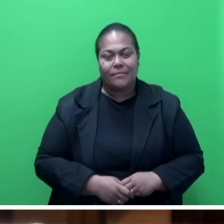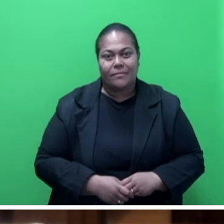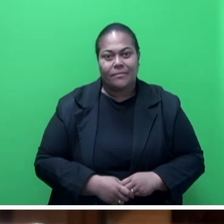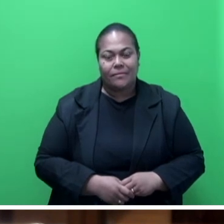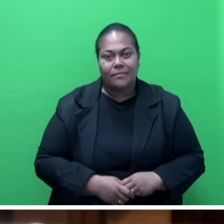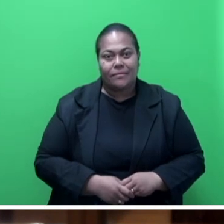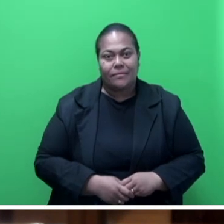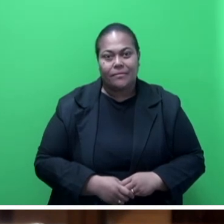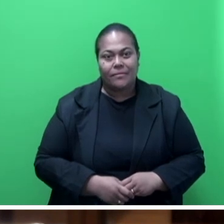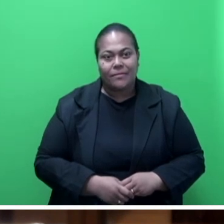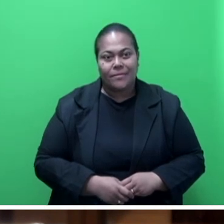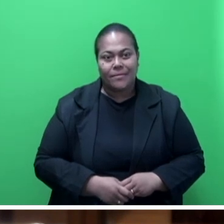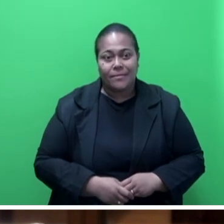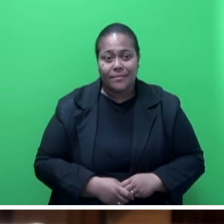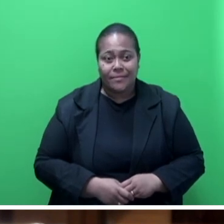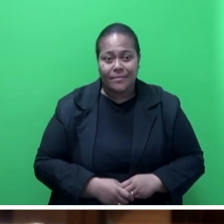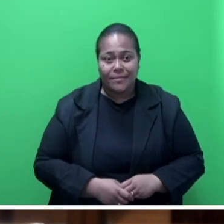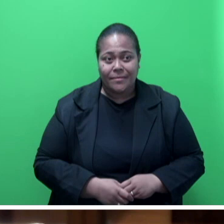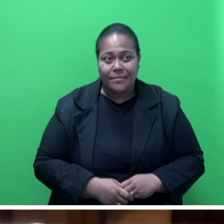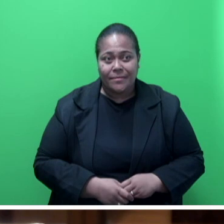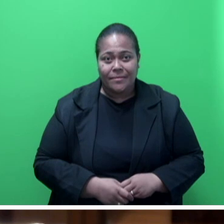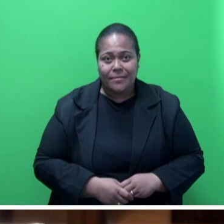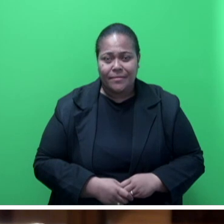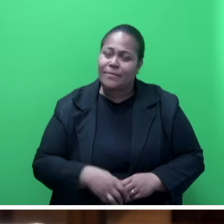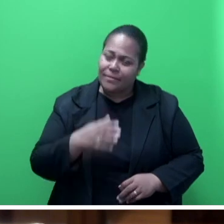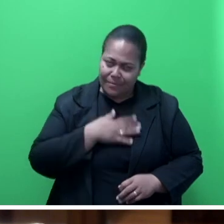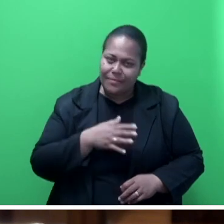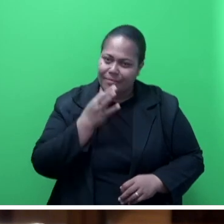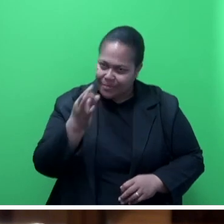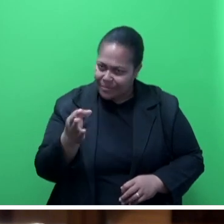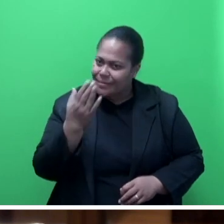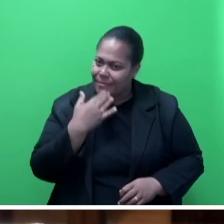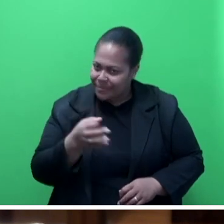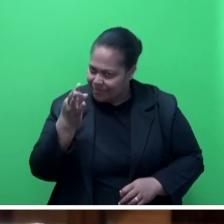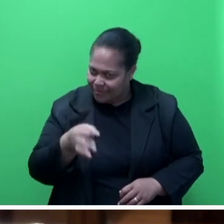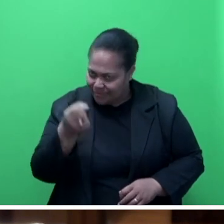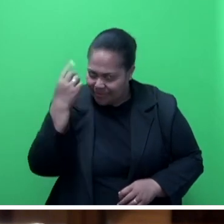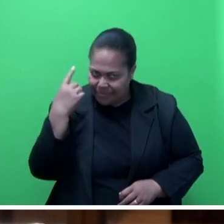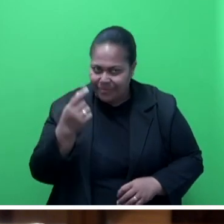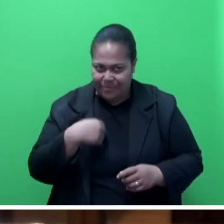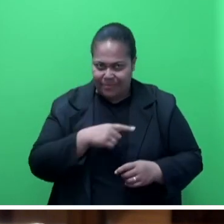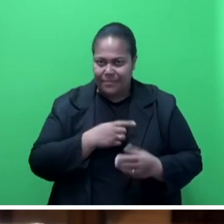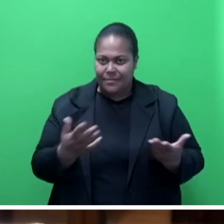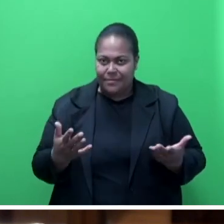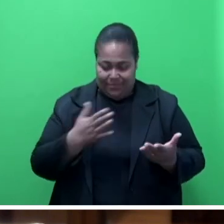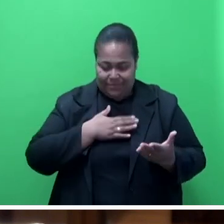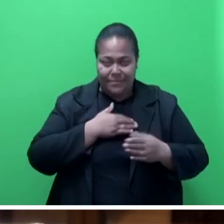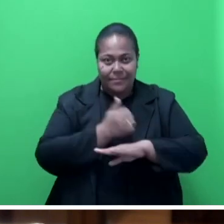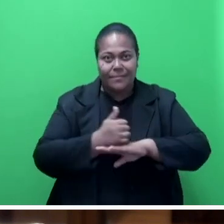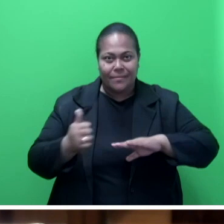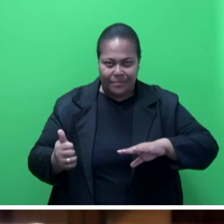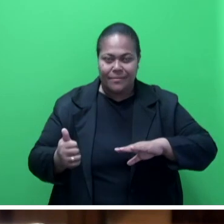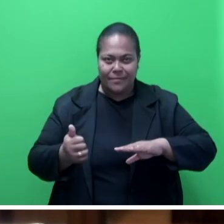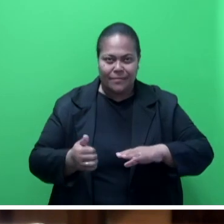I would like to tell him that they should not forget who we are. My government set the record for the longest period of growth for our economy